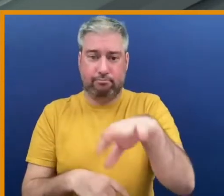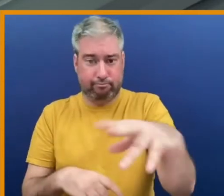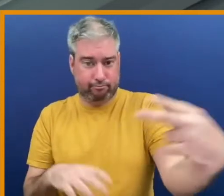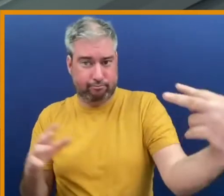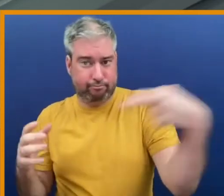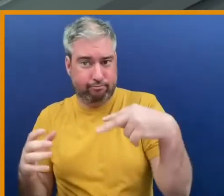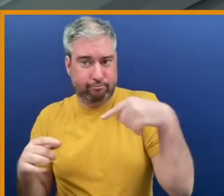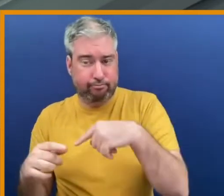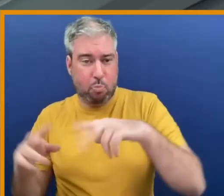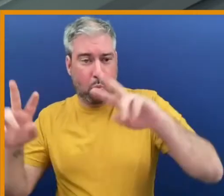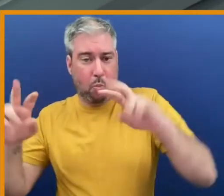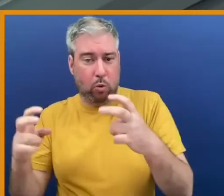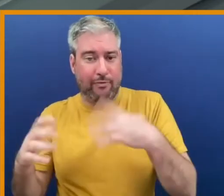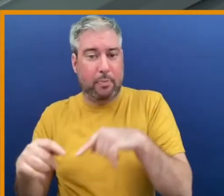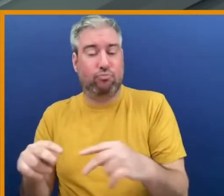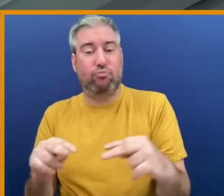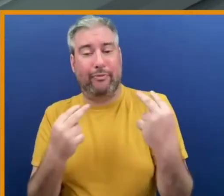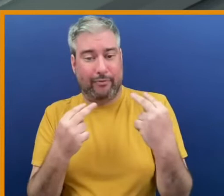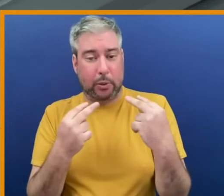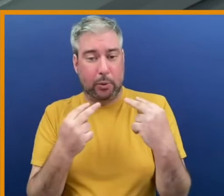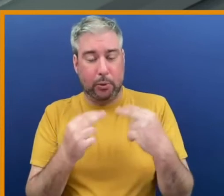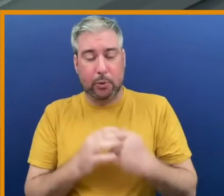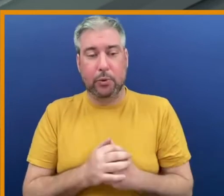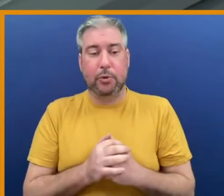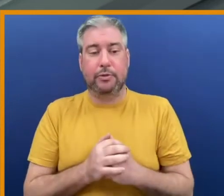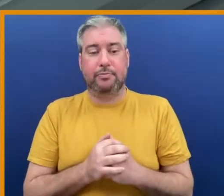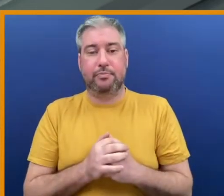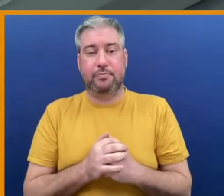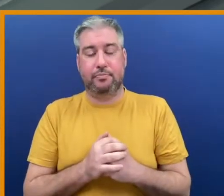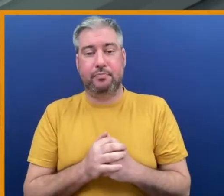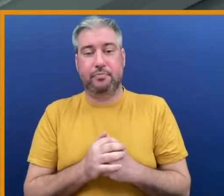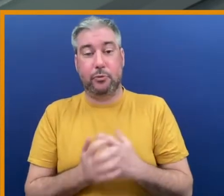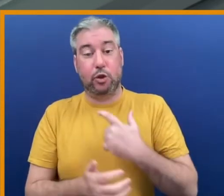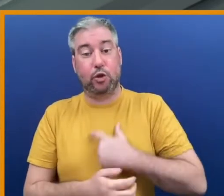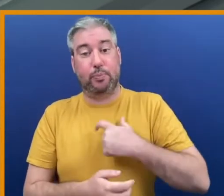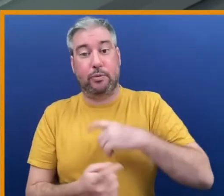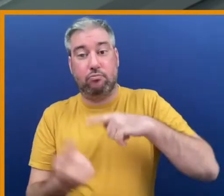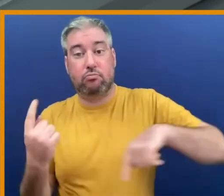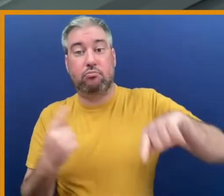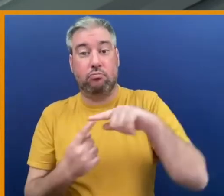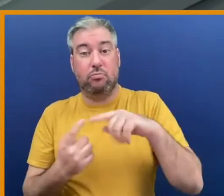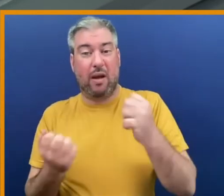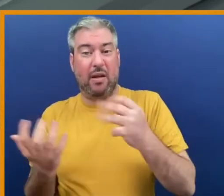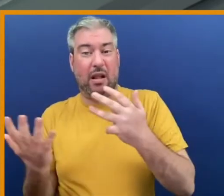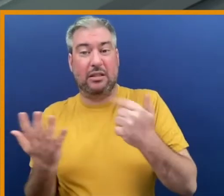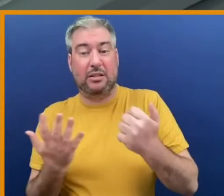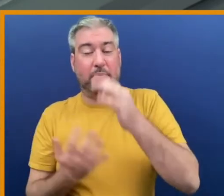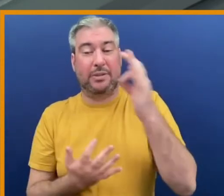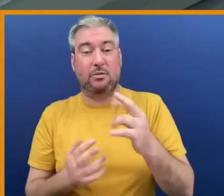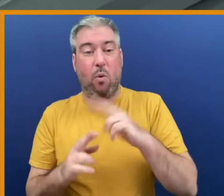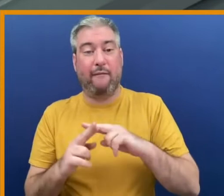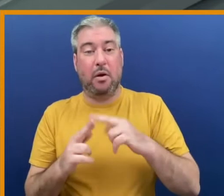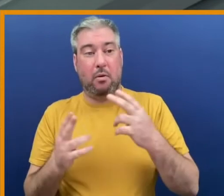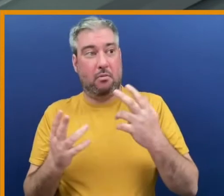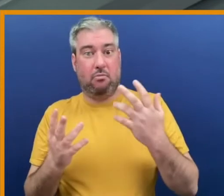constitute 96% of the mass of all mammals on the planet, leaving just 4% for all the elephants, giraffes, tigers, and all the